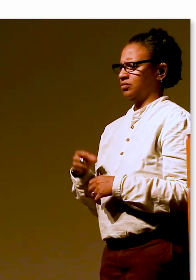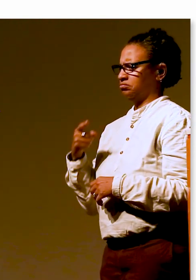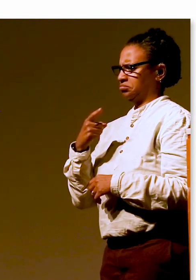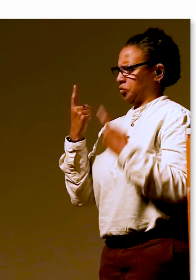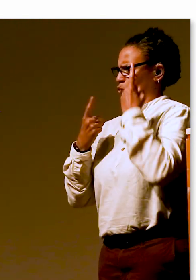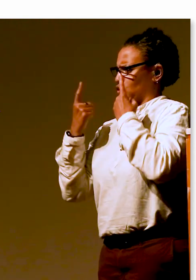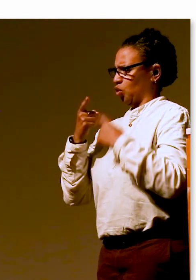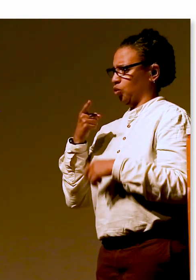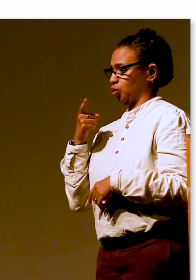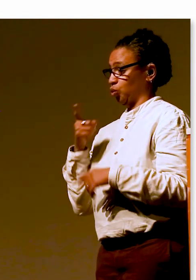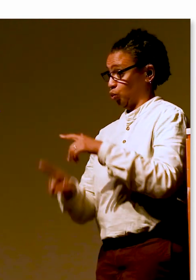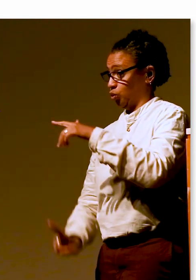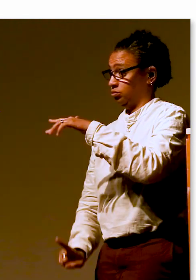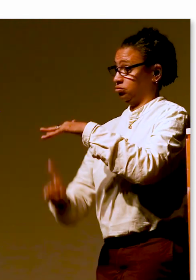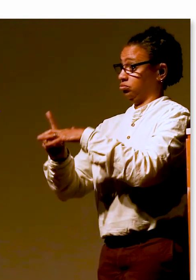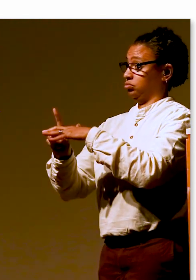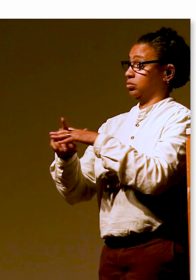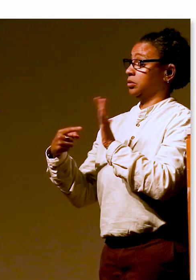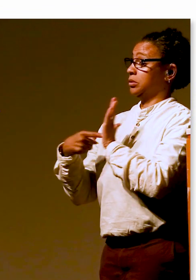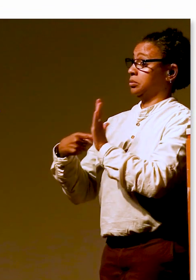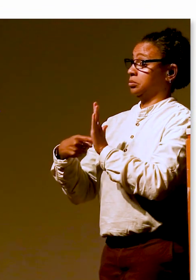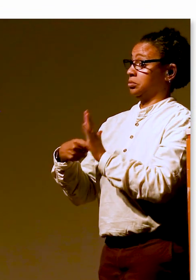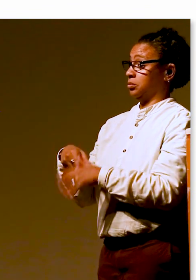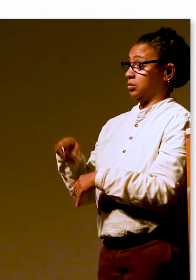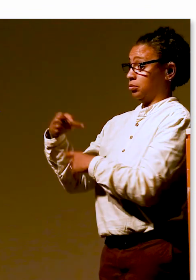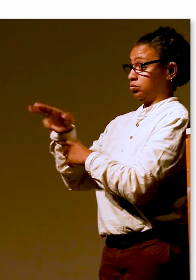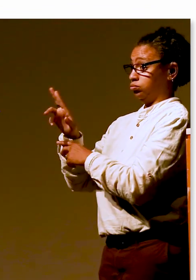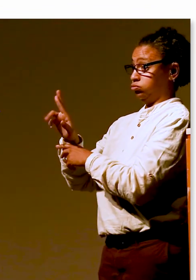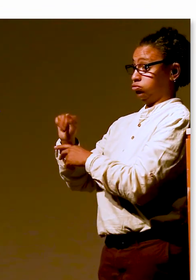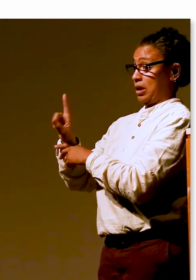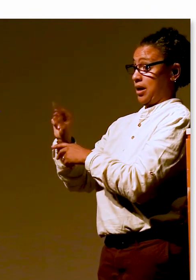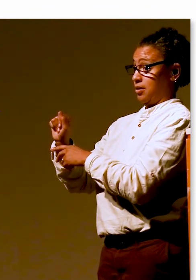Maybe we could take one more. Yes, I have one down here.